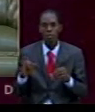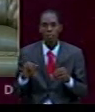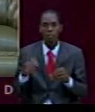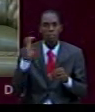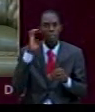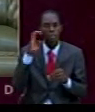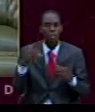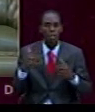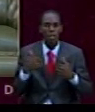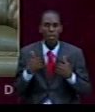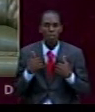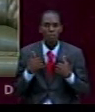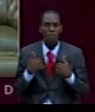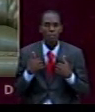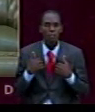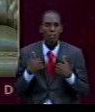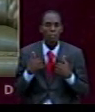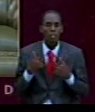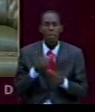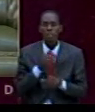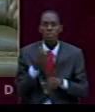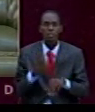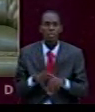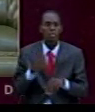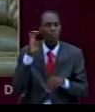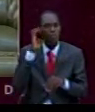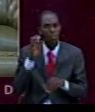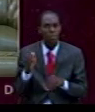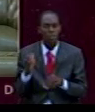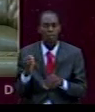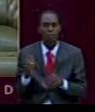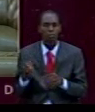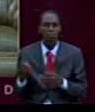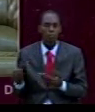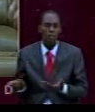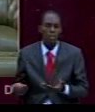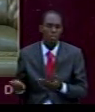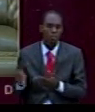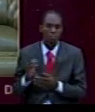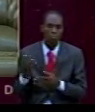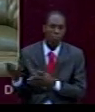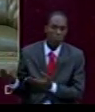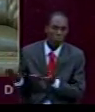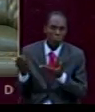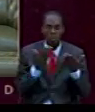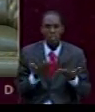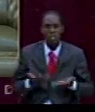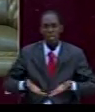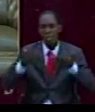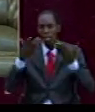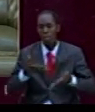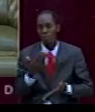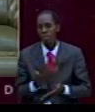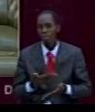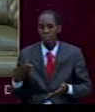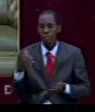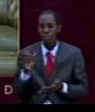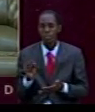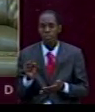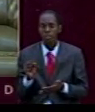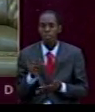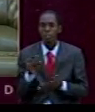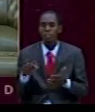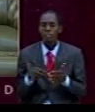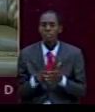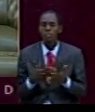private region, whether ever I carried an heavy load or something that is a little bit heavy. This thing happens